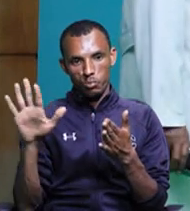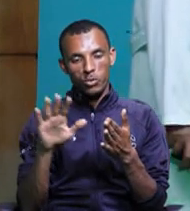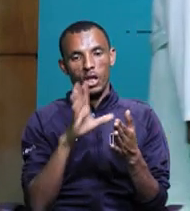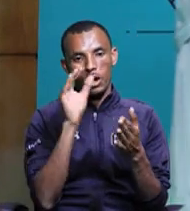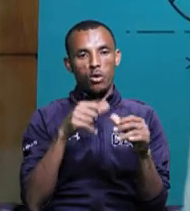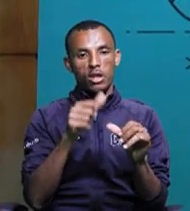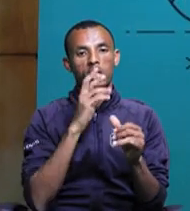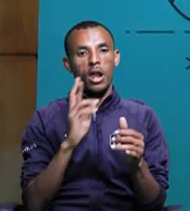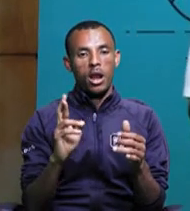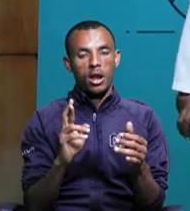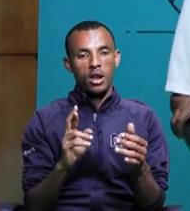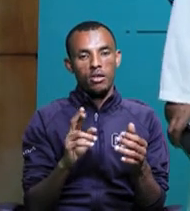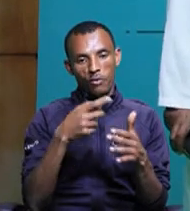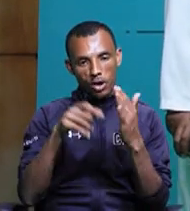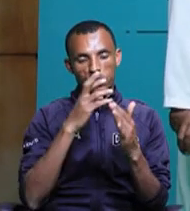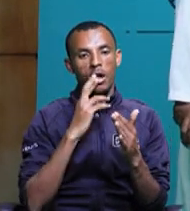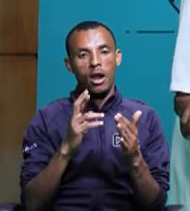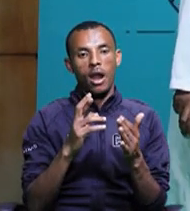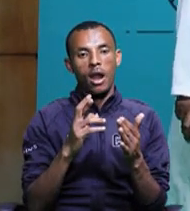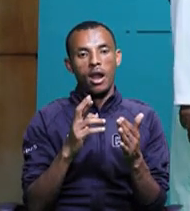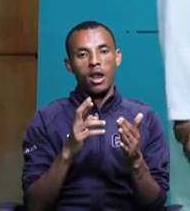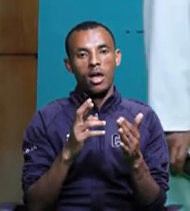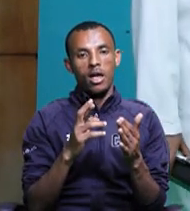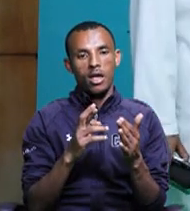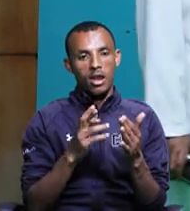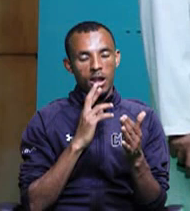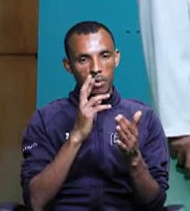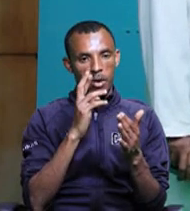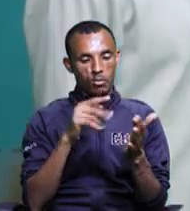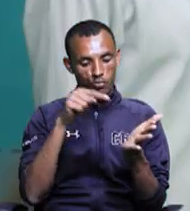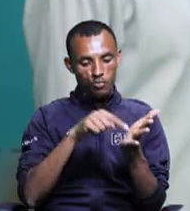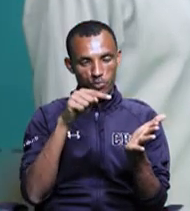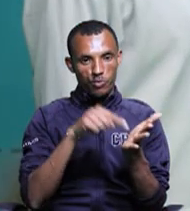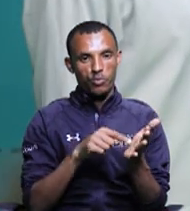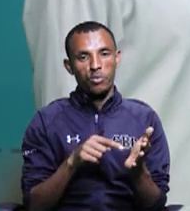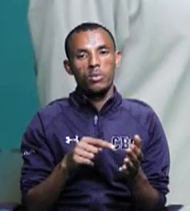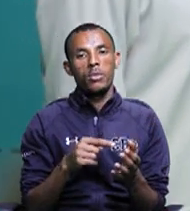continuous if the values are real numbers, including decimals.